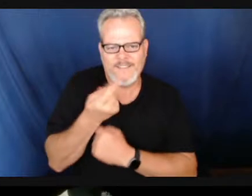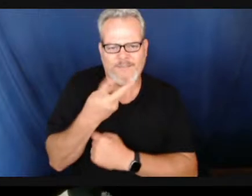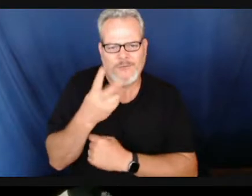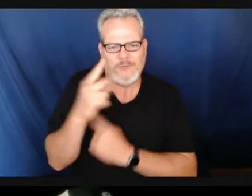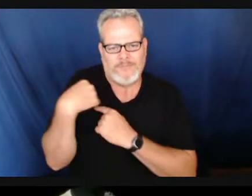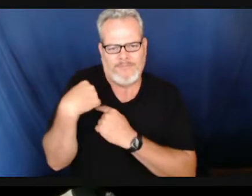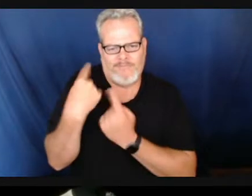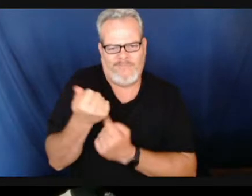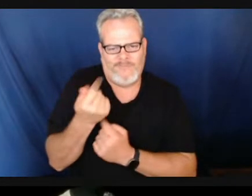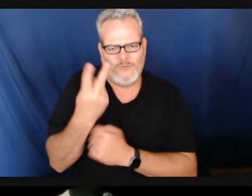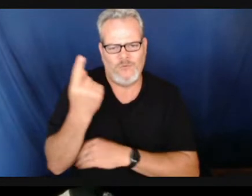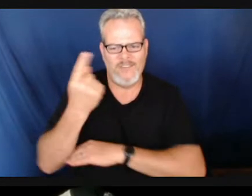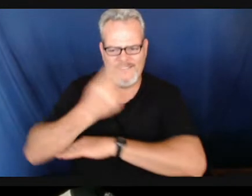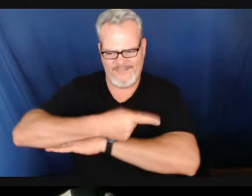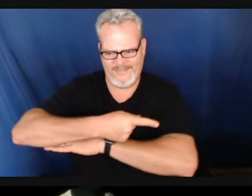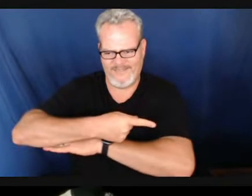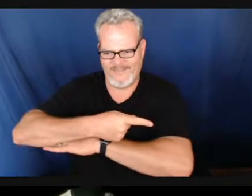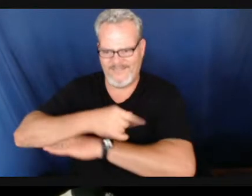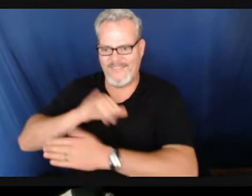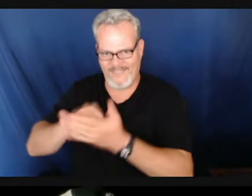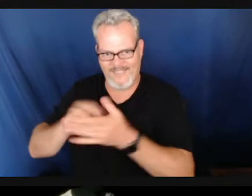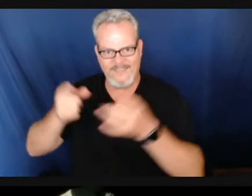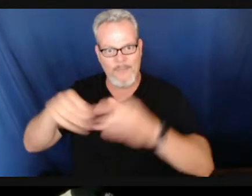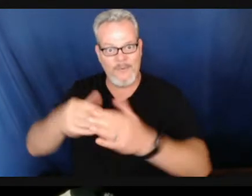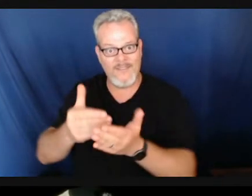flaming along with a spattering from the vents.